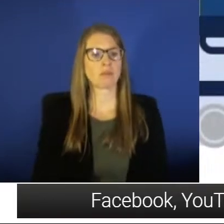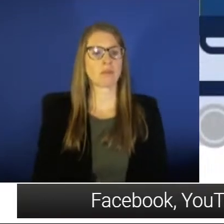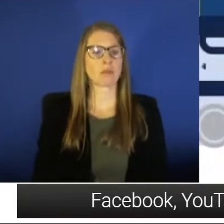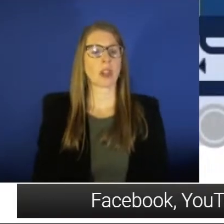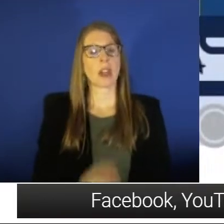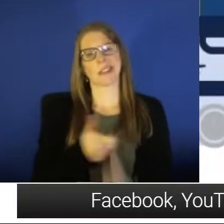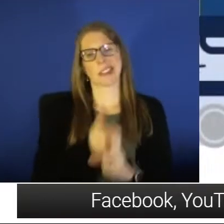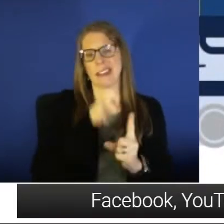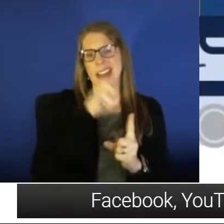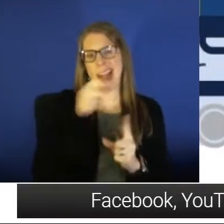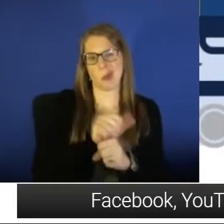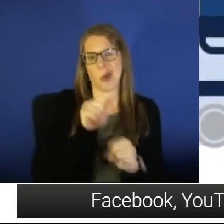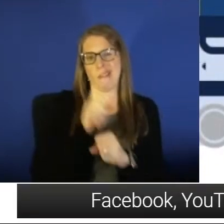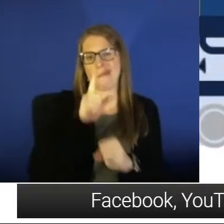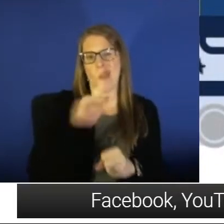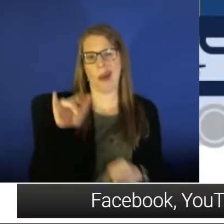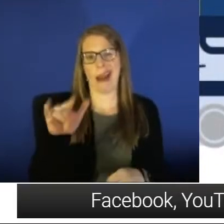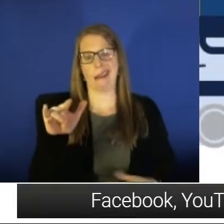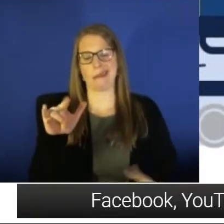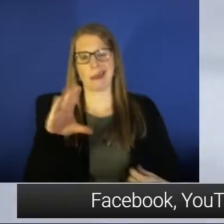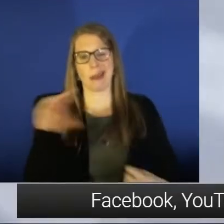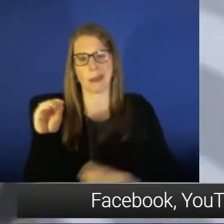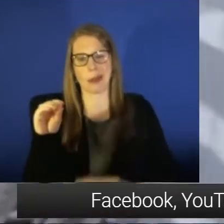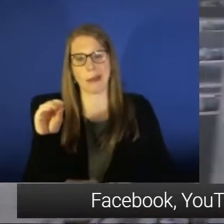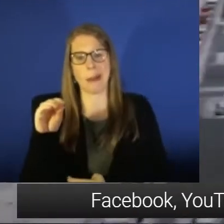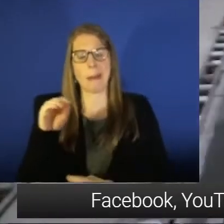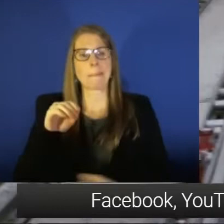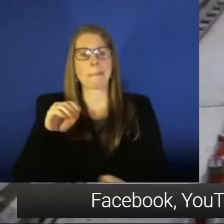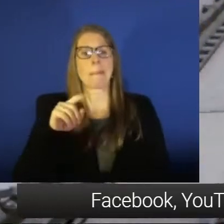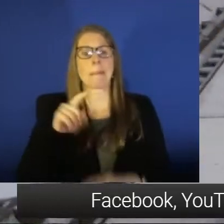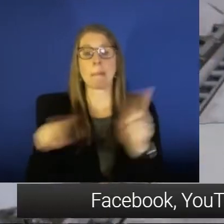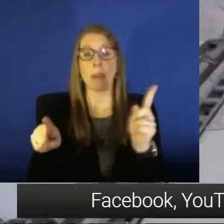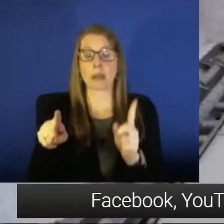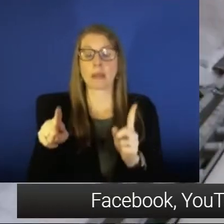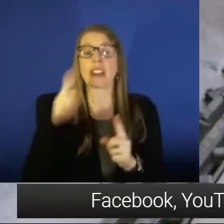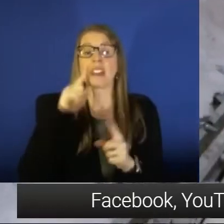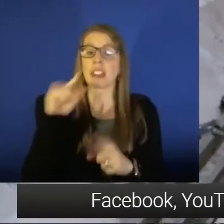filtration systems? Well, I think that the airlines have stepped up, and the newer